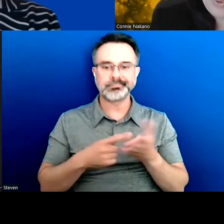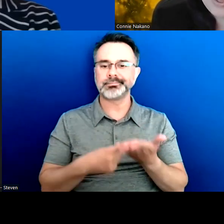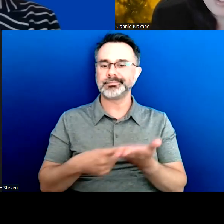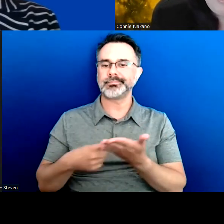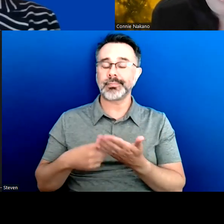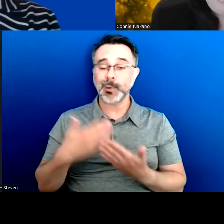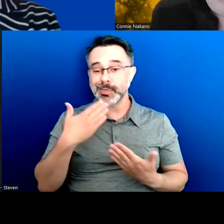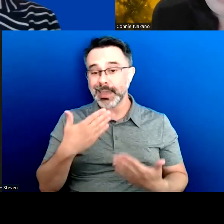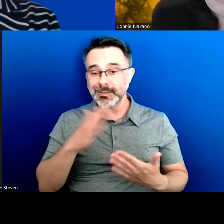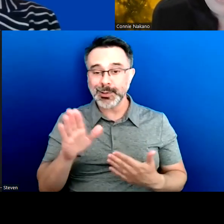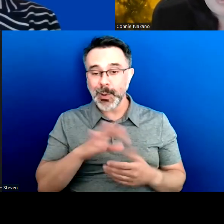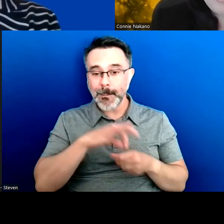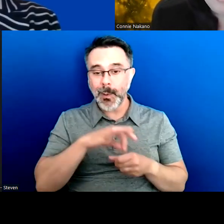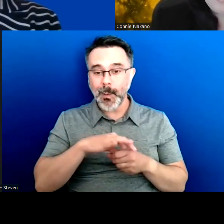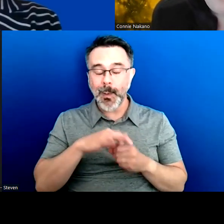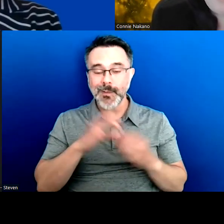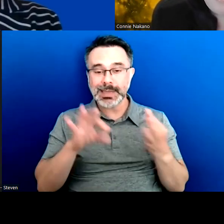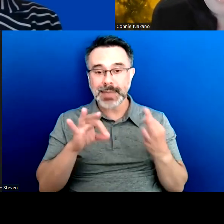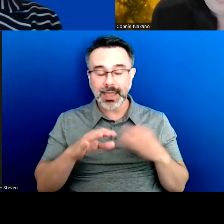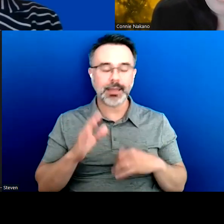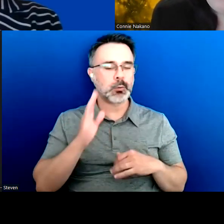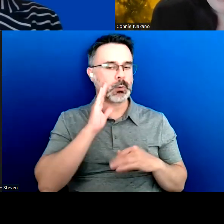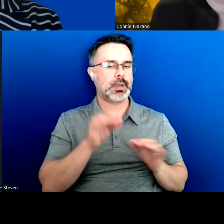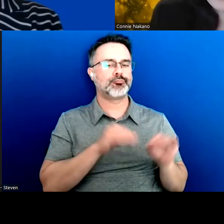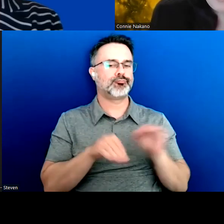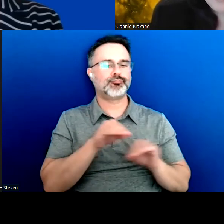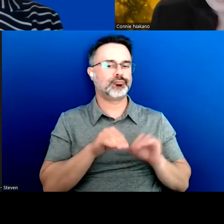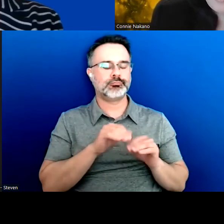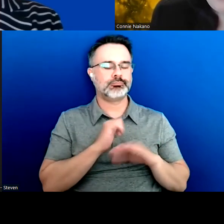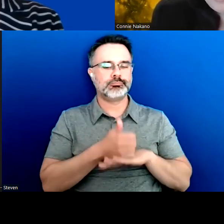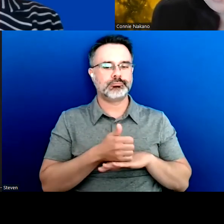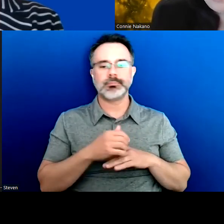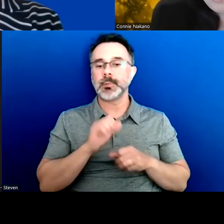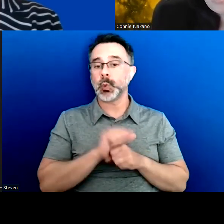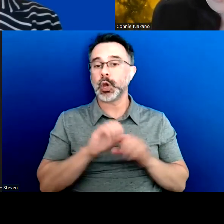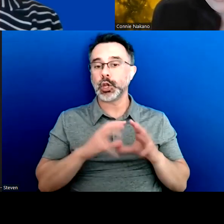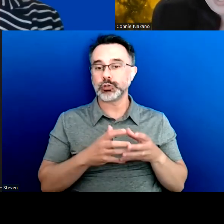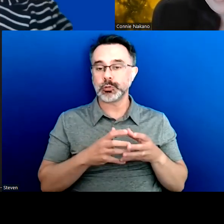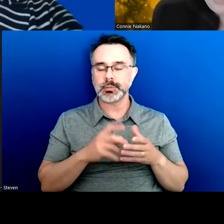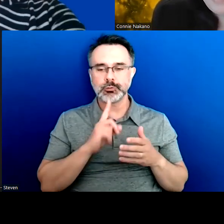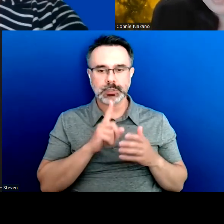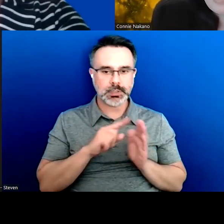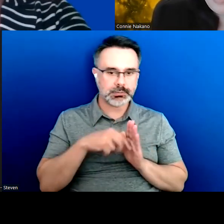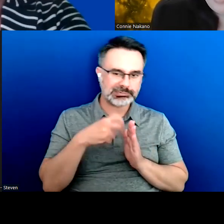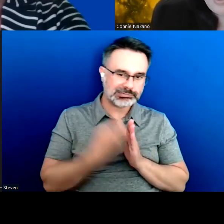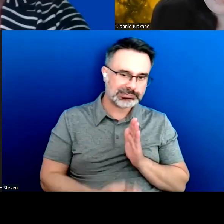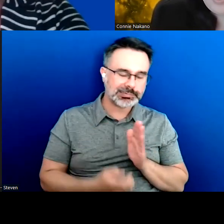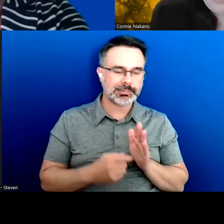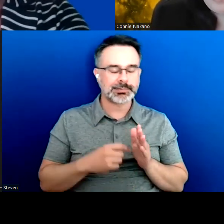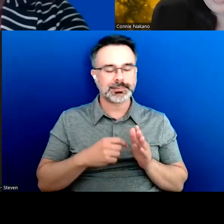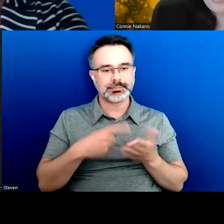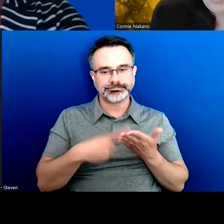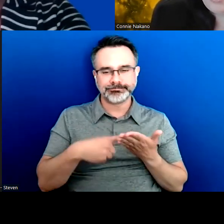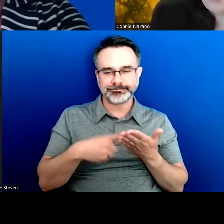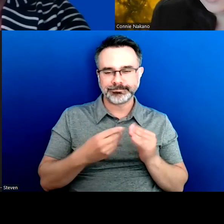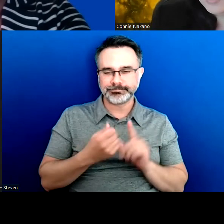on the polls. We'll be reorganizing some work groups to kind of really talk more in depth about some other, I know